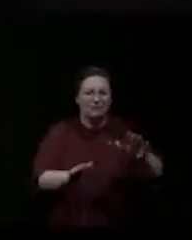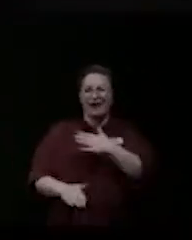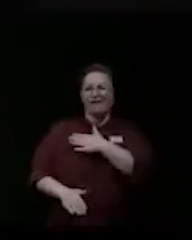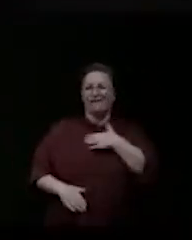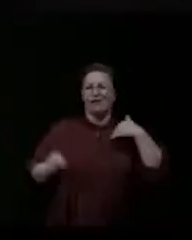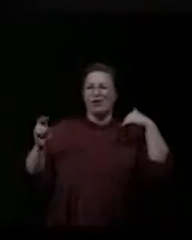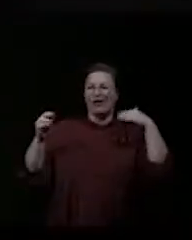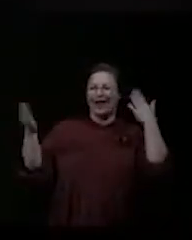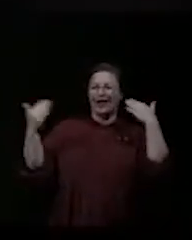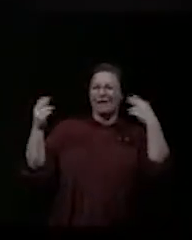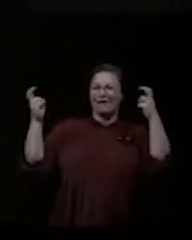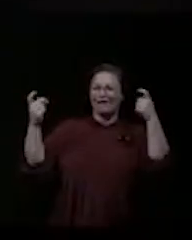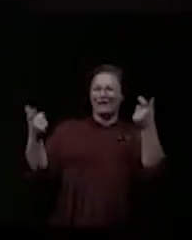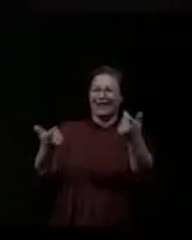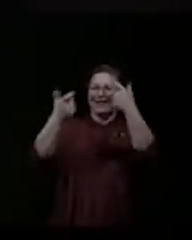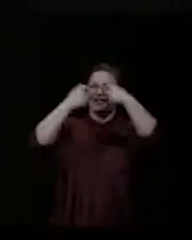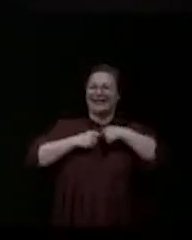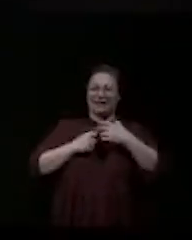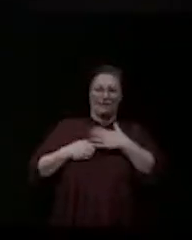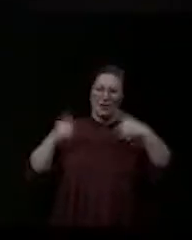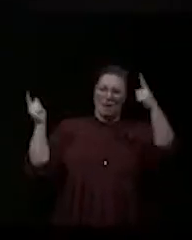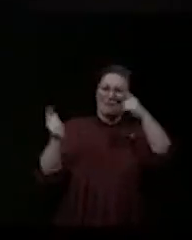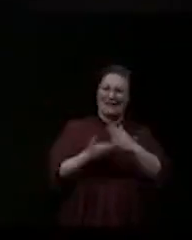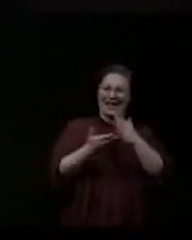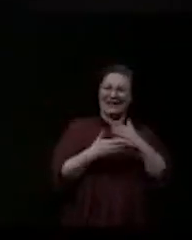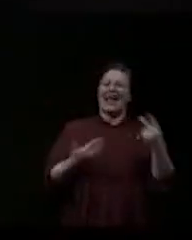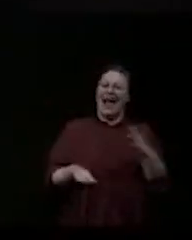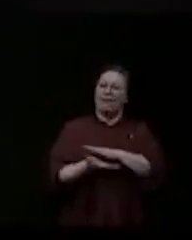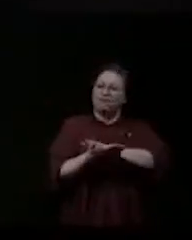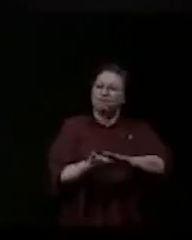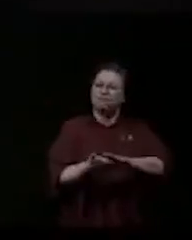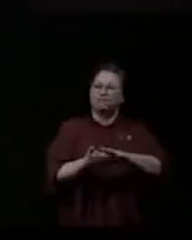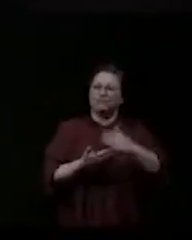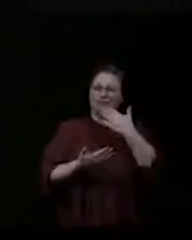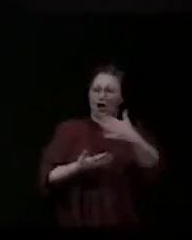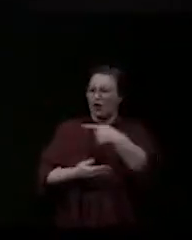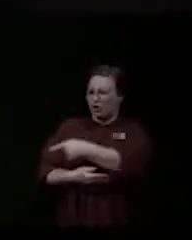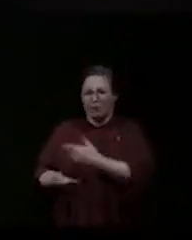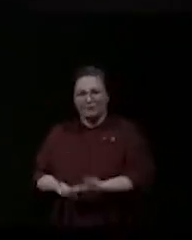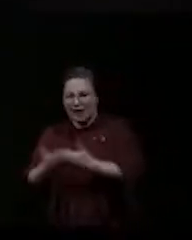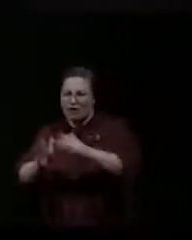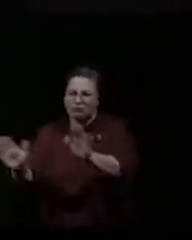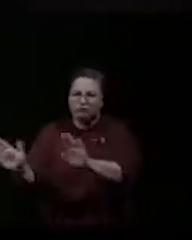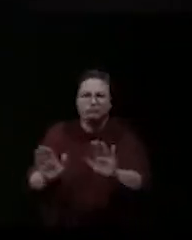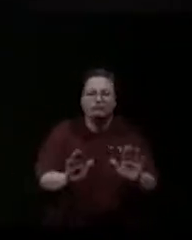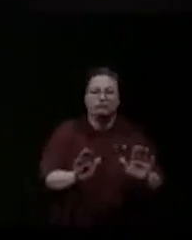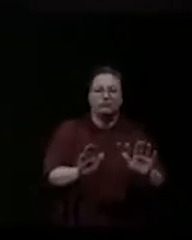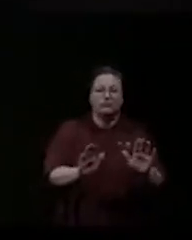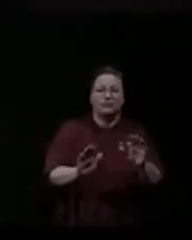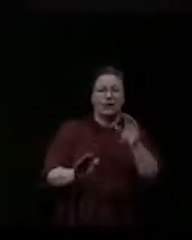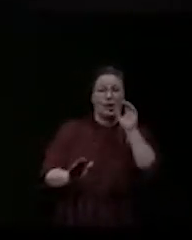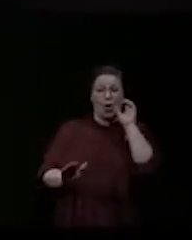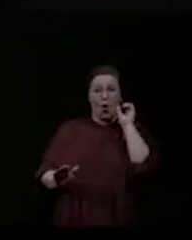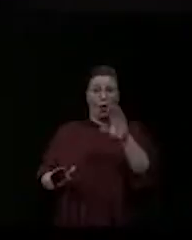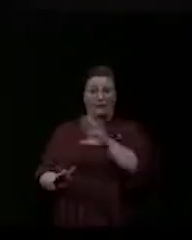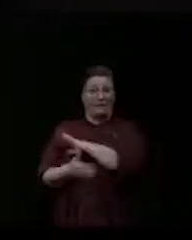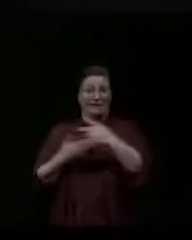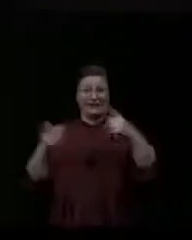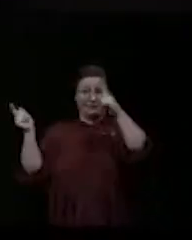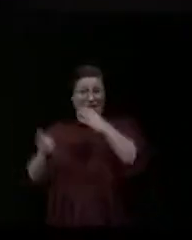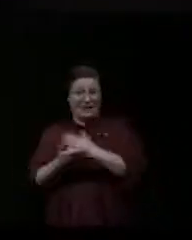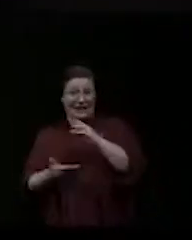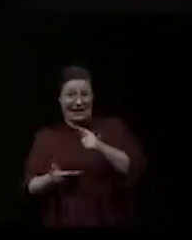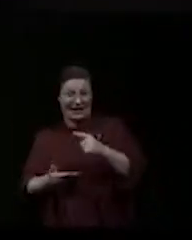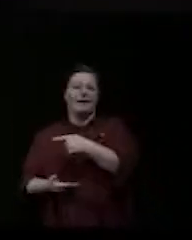and safe for us to inhale. Just like air, without human rights, we suffocate.